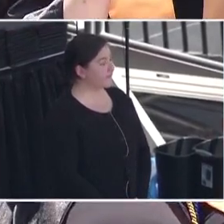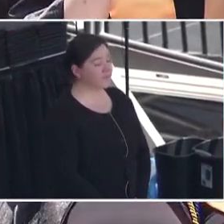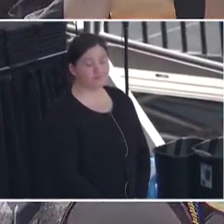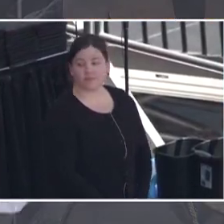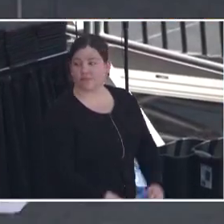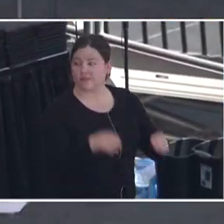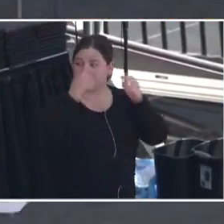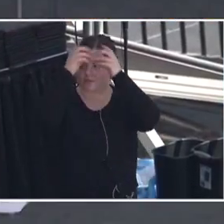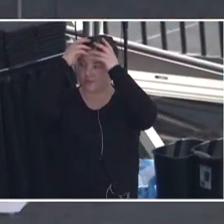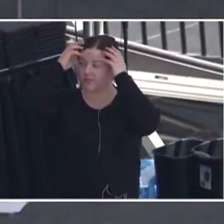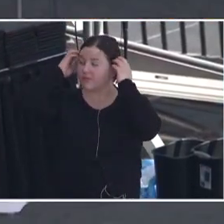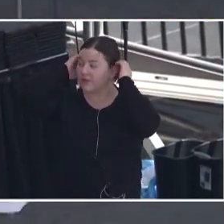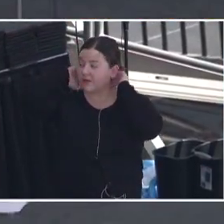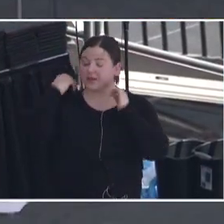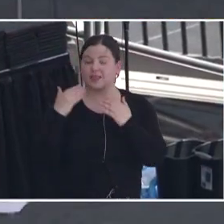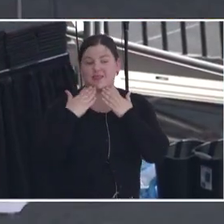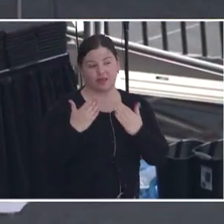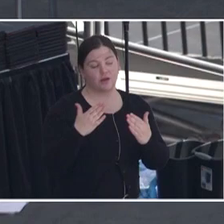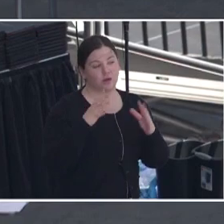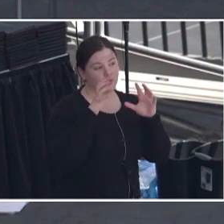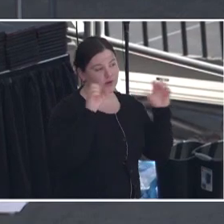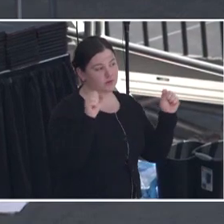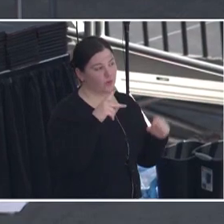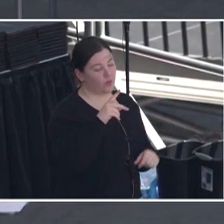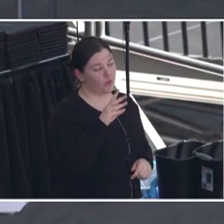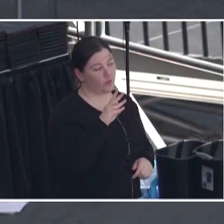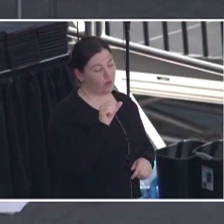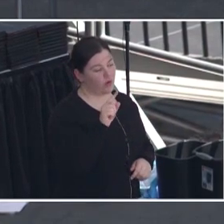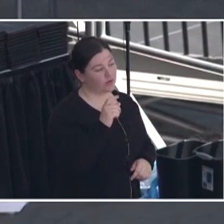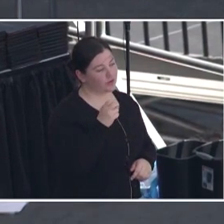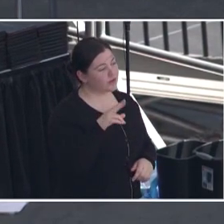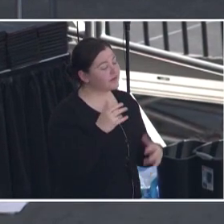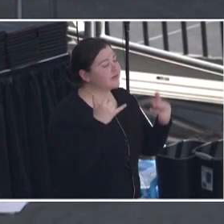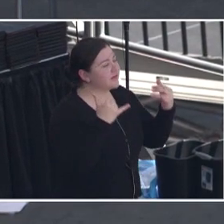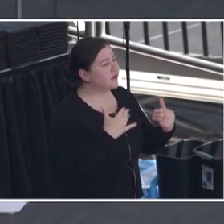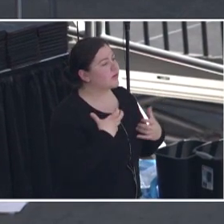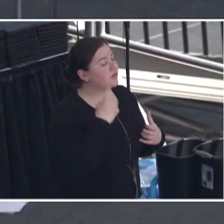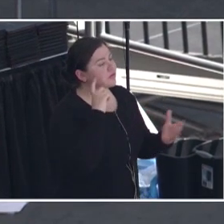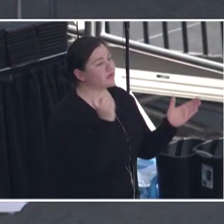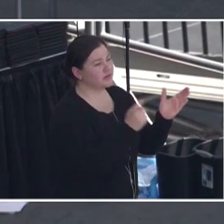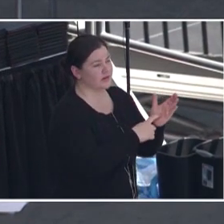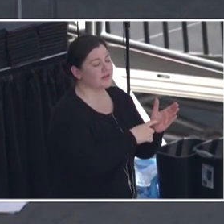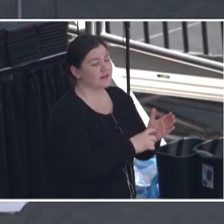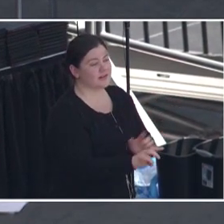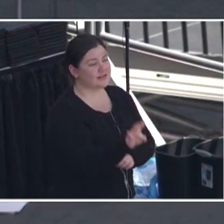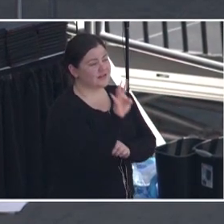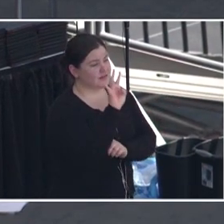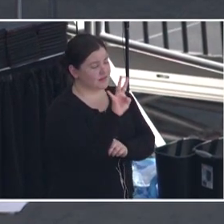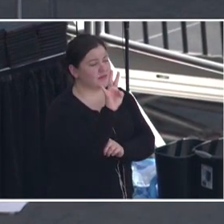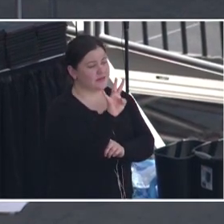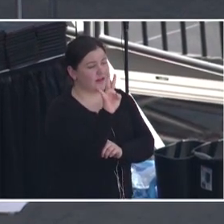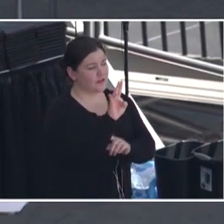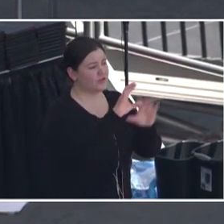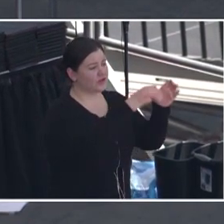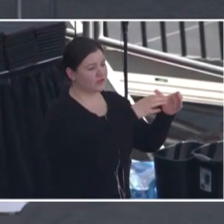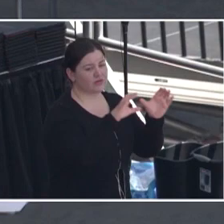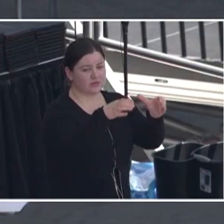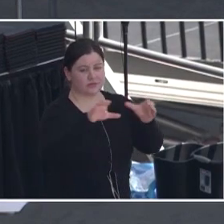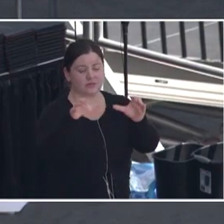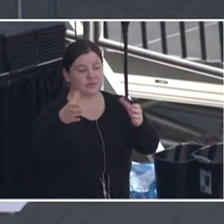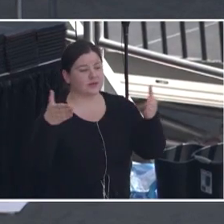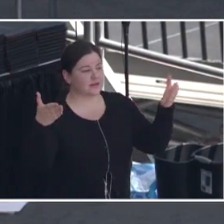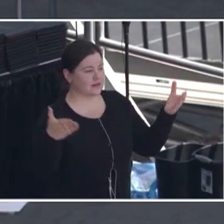Thank you, President Walter. At this time, we wish to acknowledge seven special groups with us